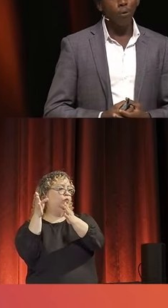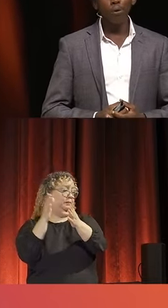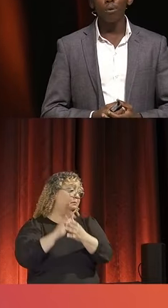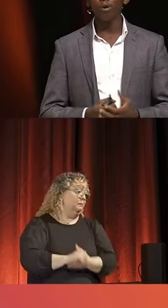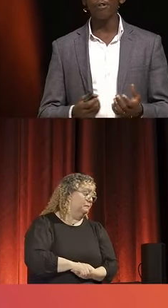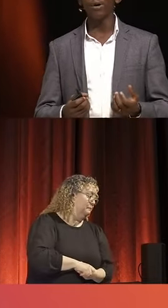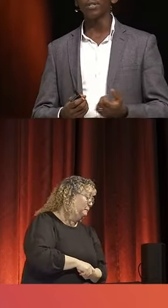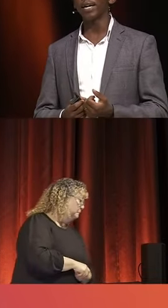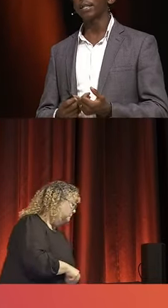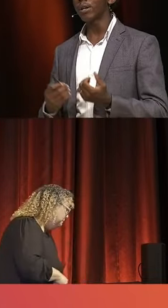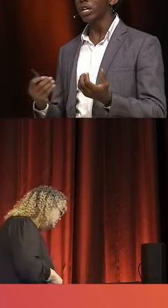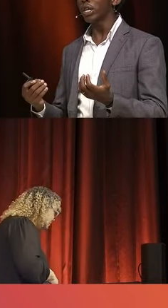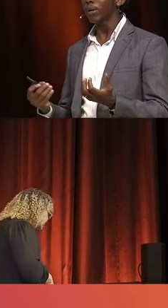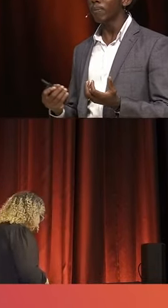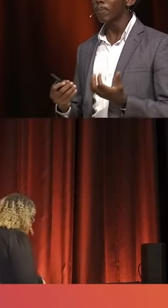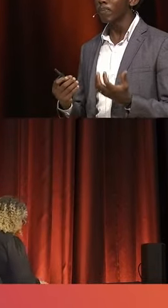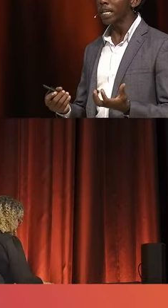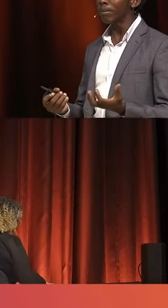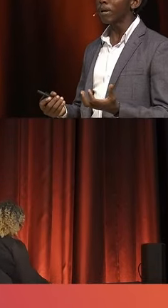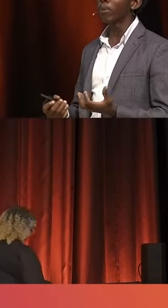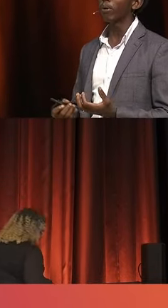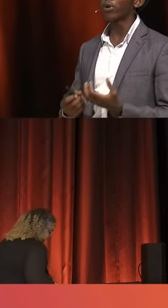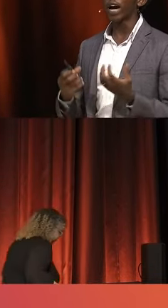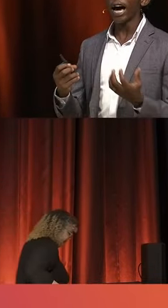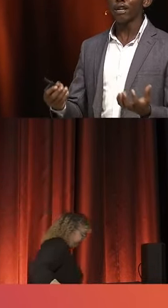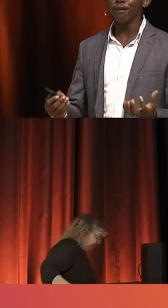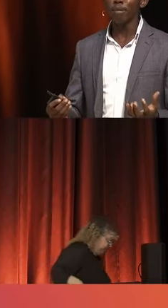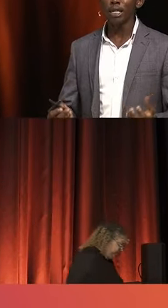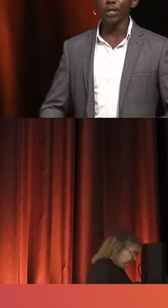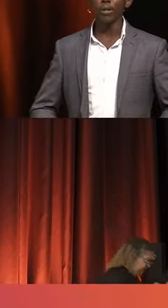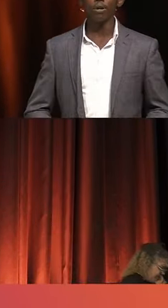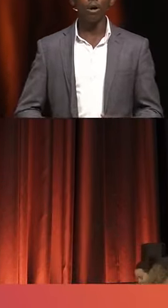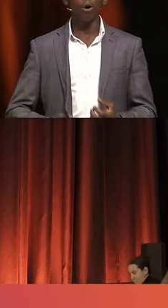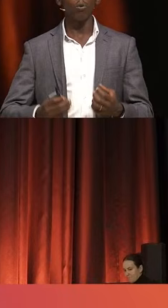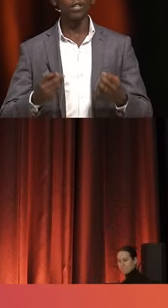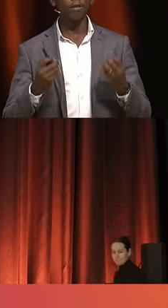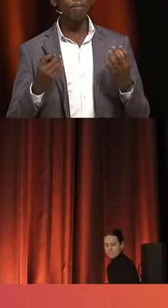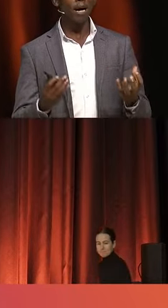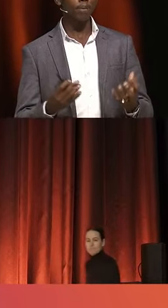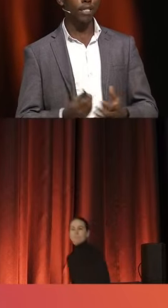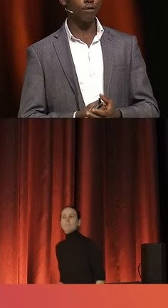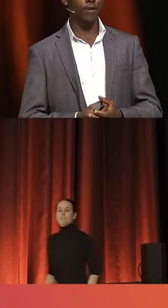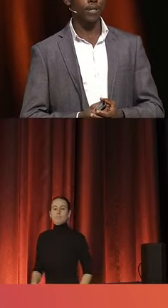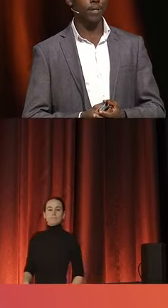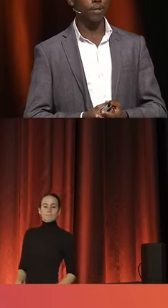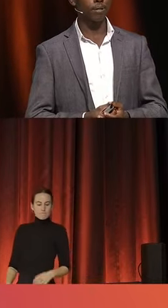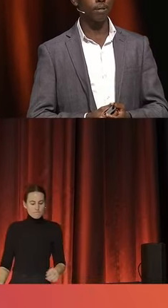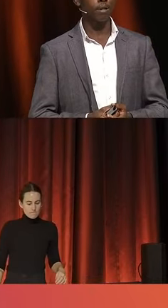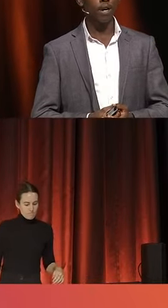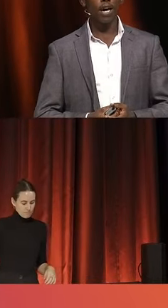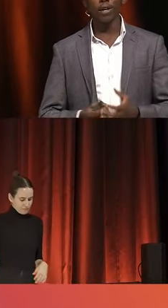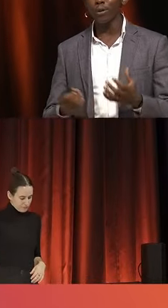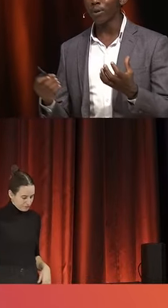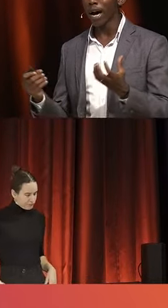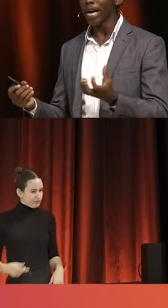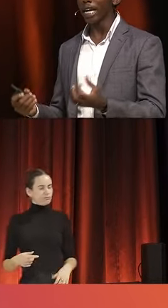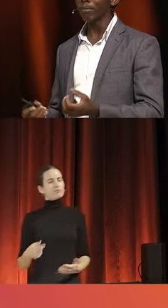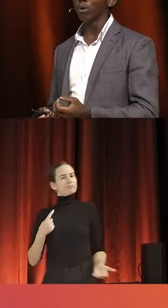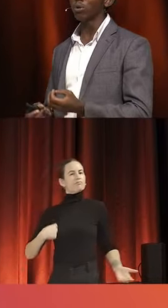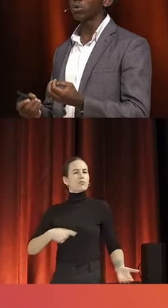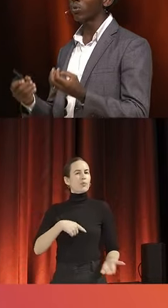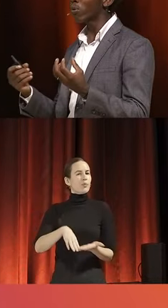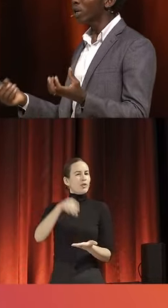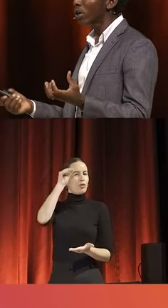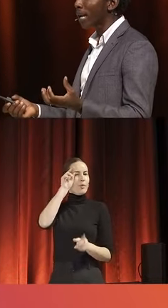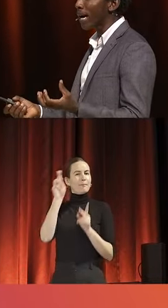Furthermore, we found that many people were unfamiliar with map interfaces and are